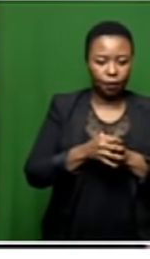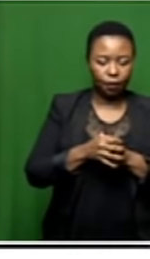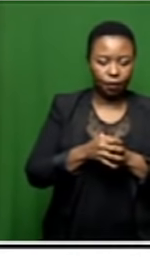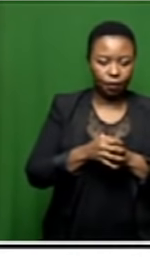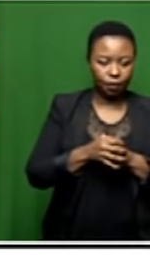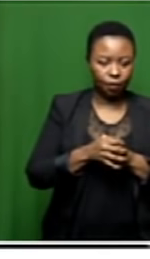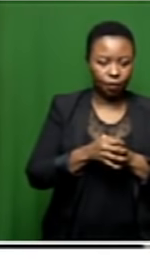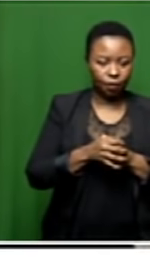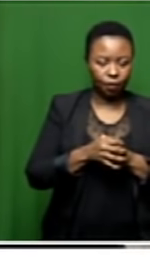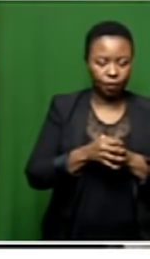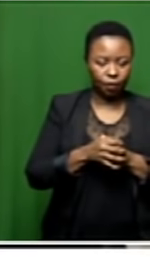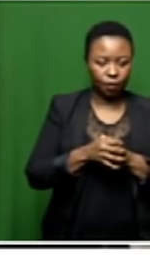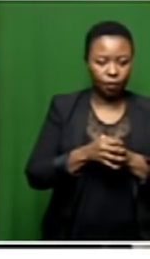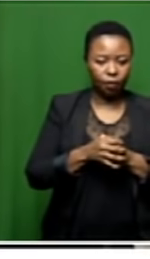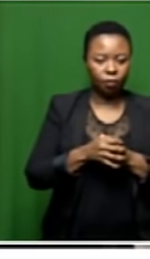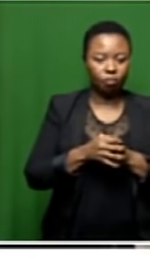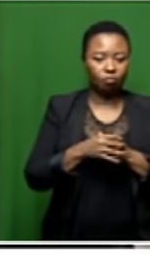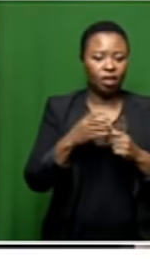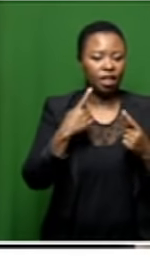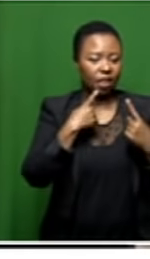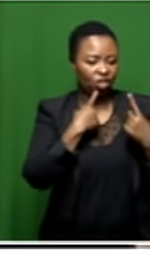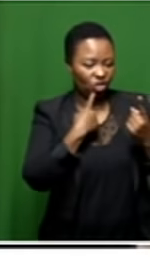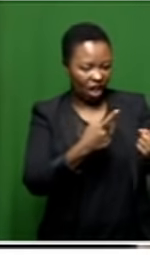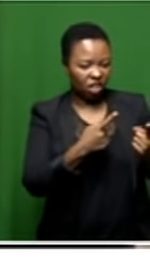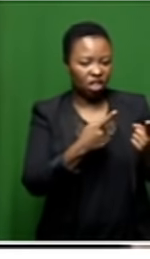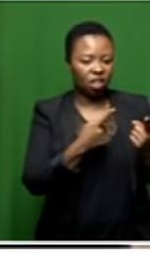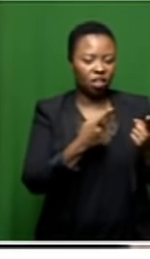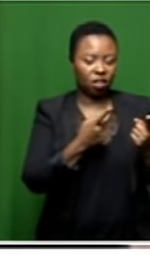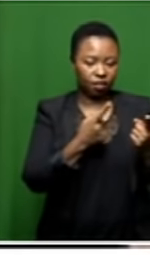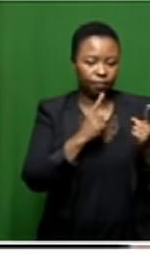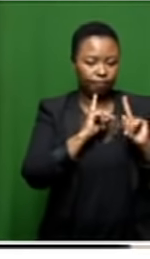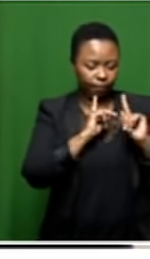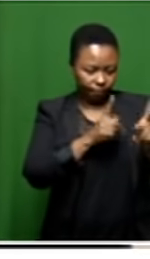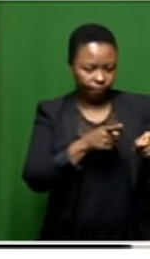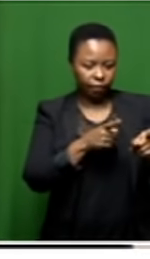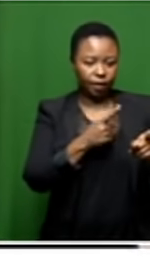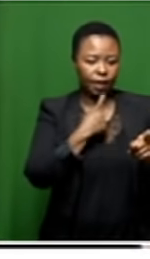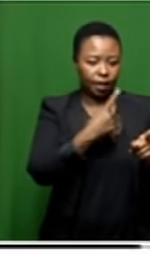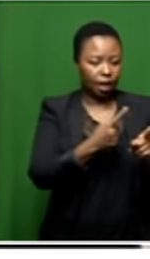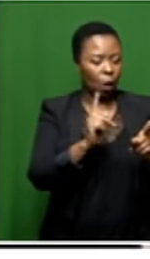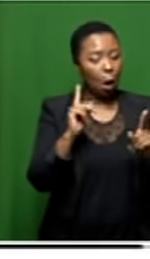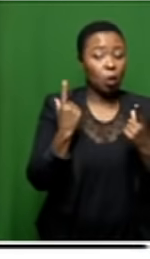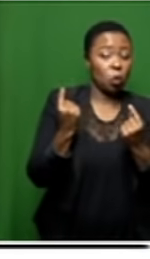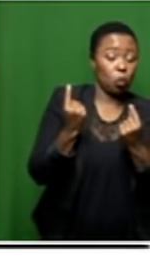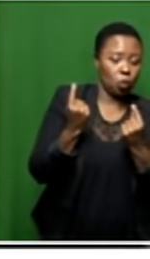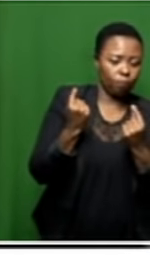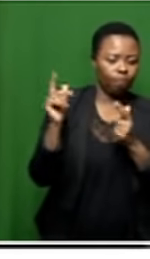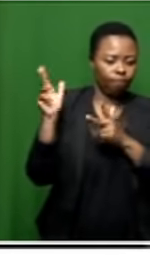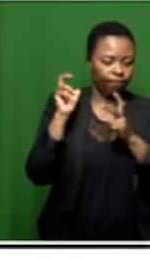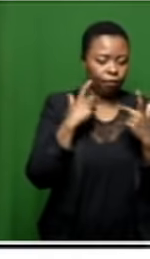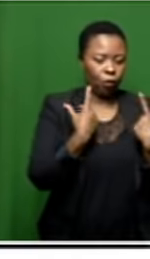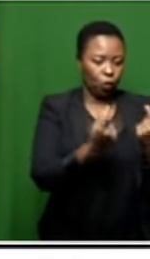They are being given instructions. They are giving instructions as to what to do